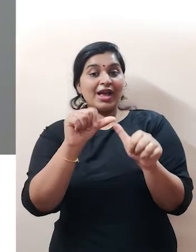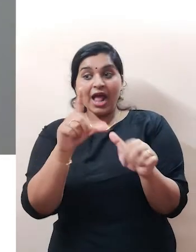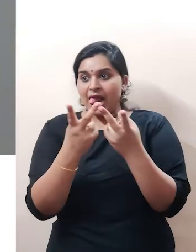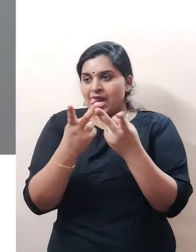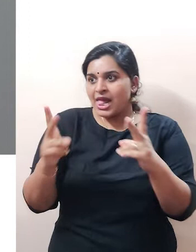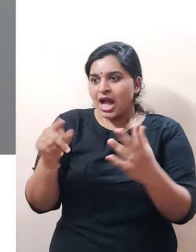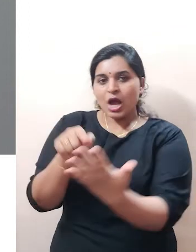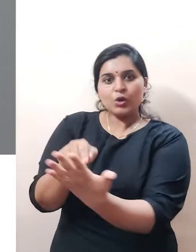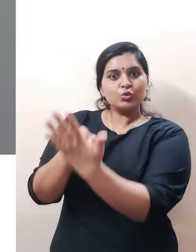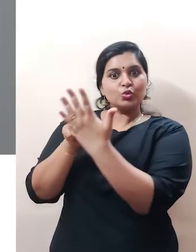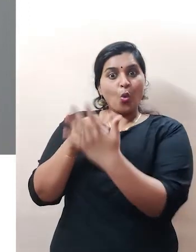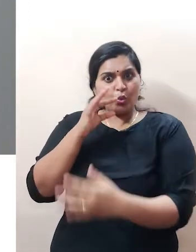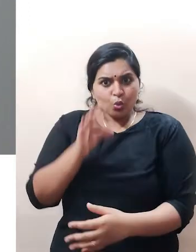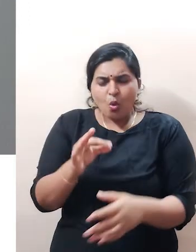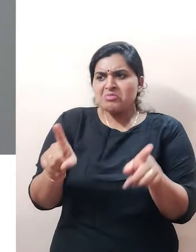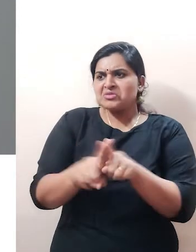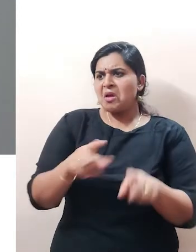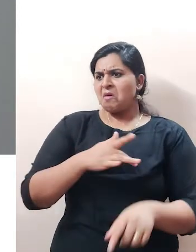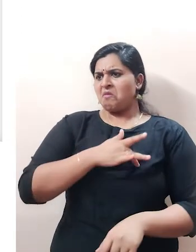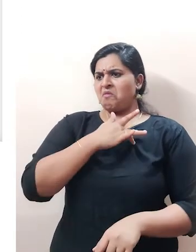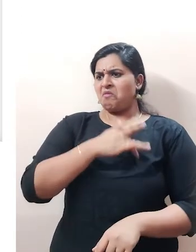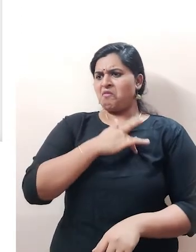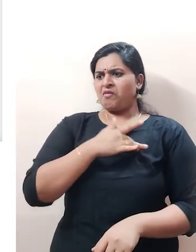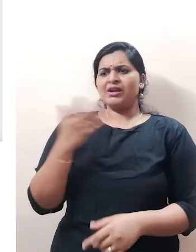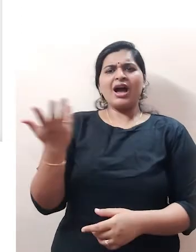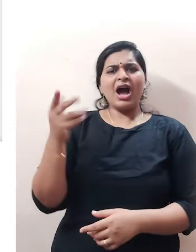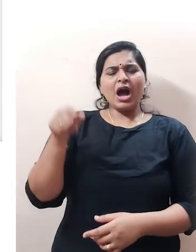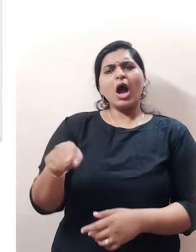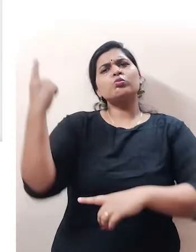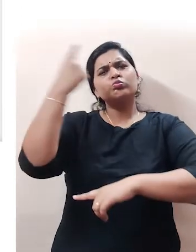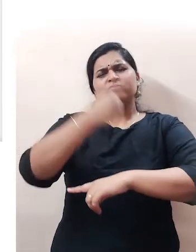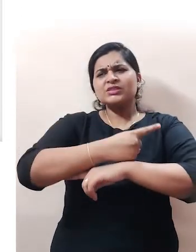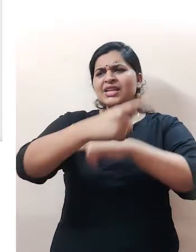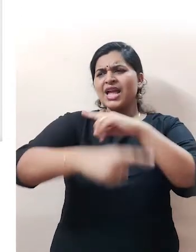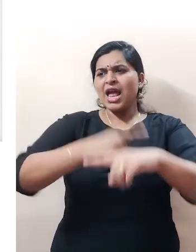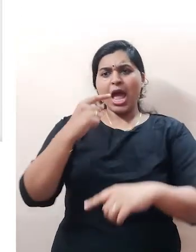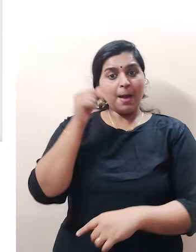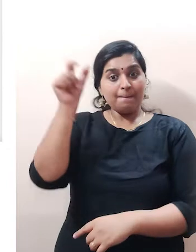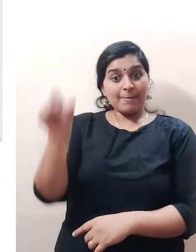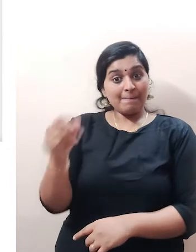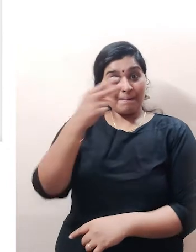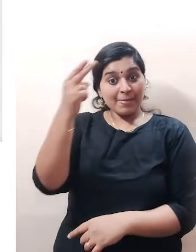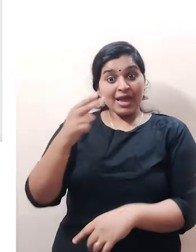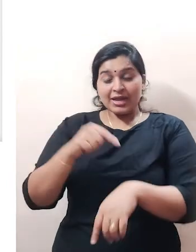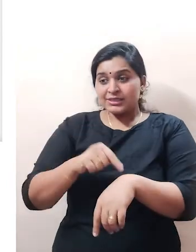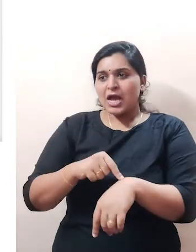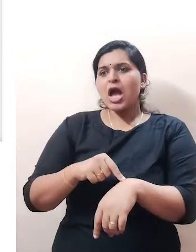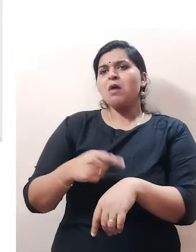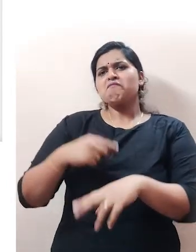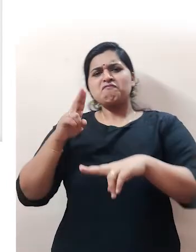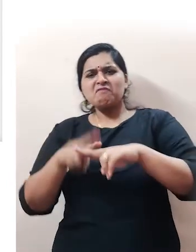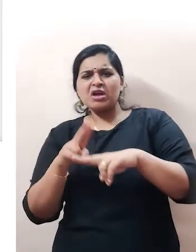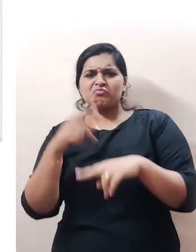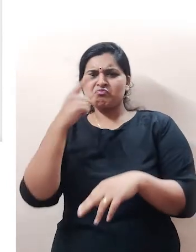richness of detail, and the corporeality of the succession of female models whom he employed in daily painting